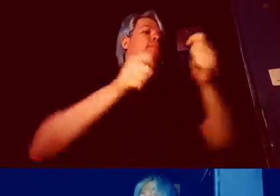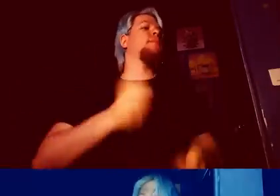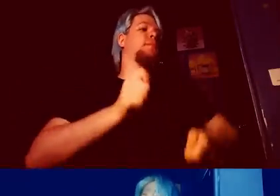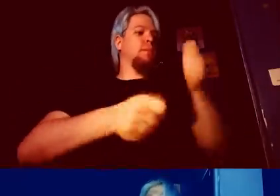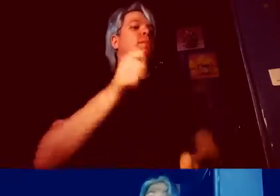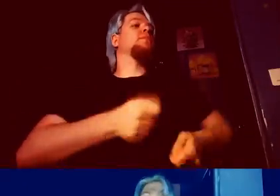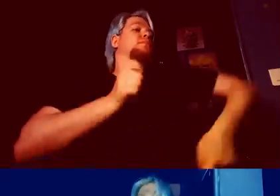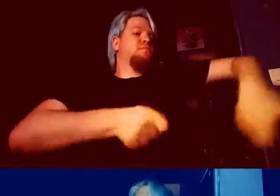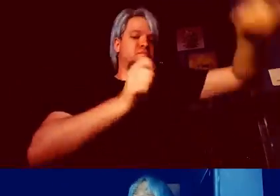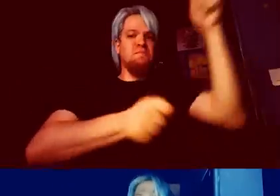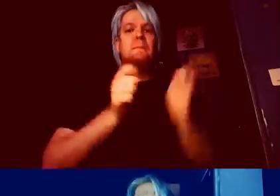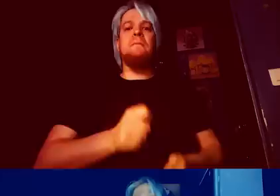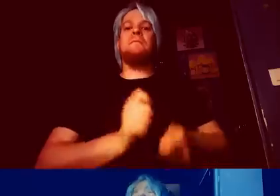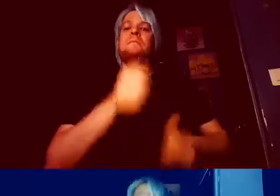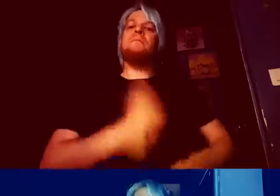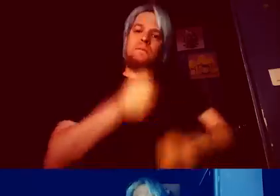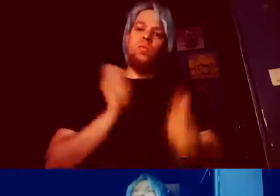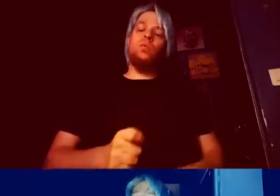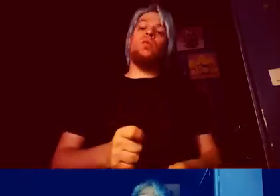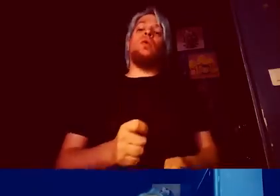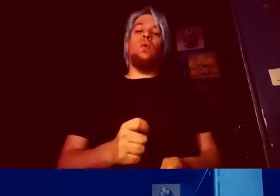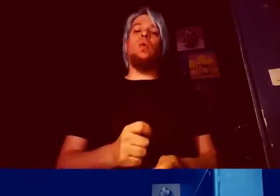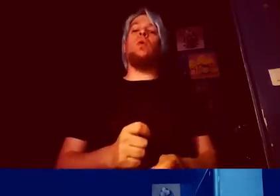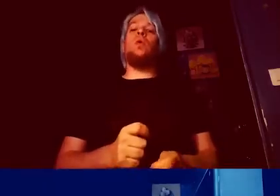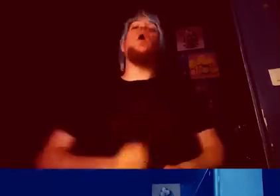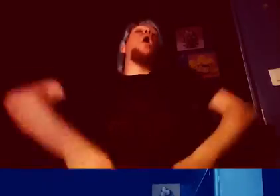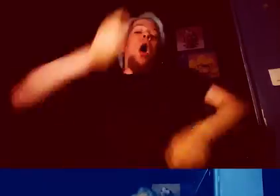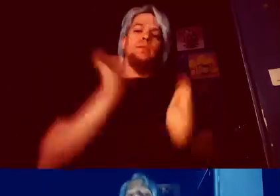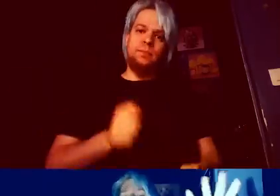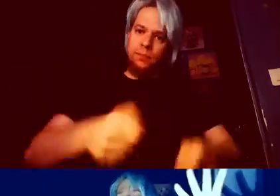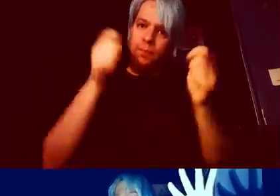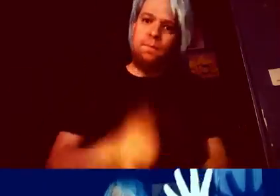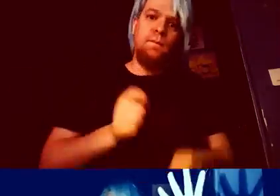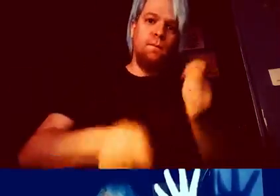matters is that we're having a blast. And that's it.